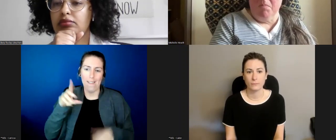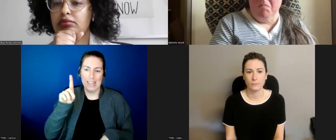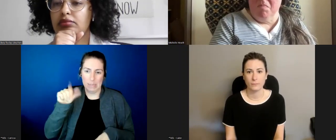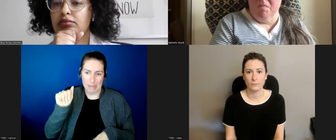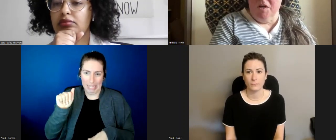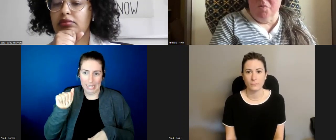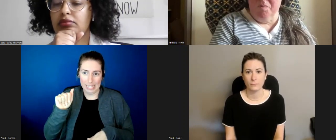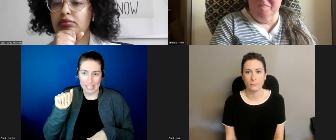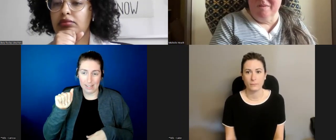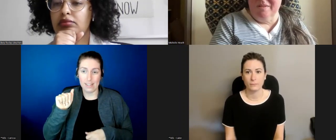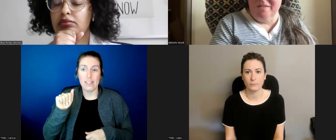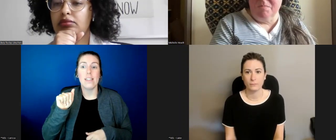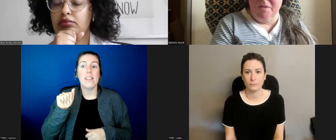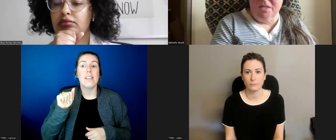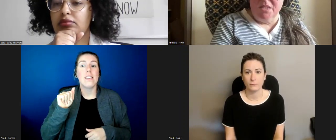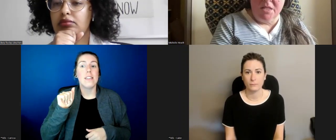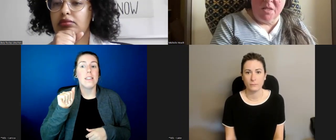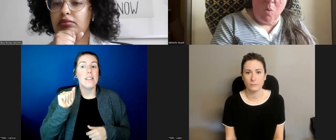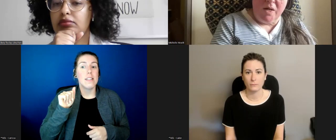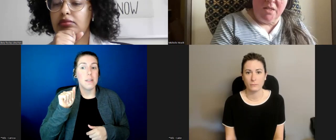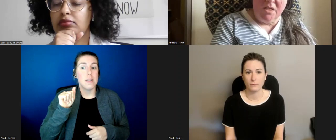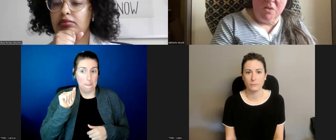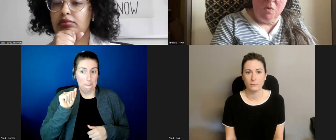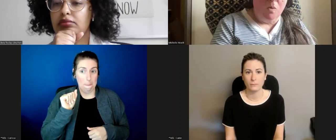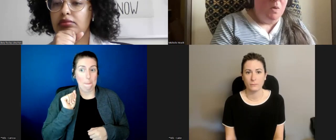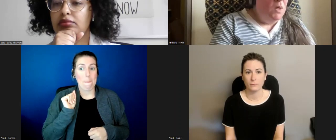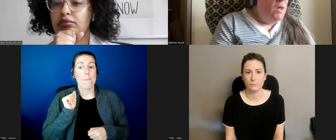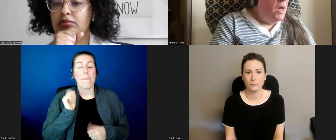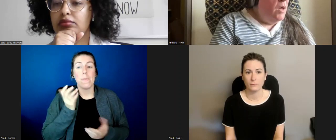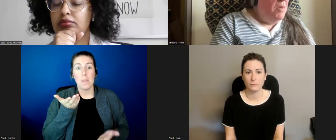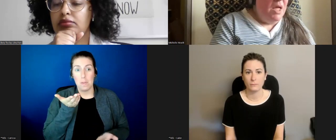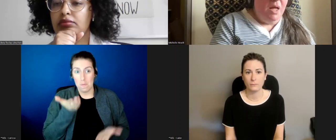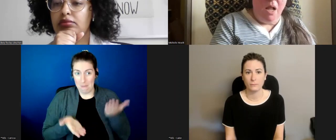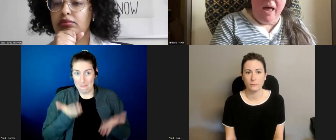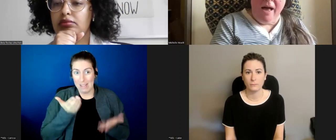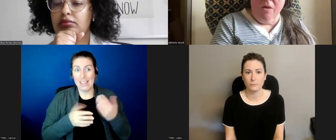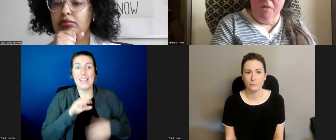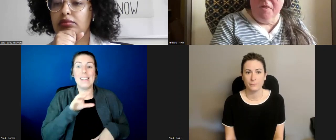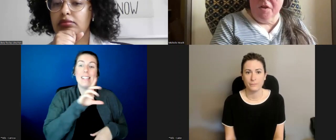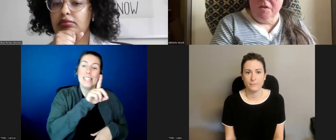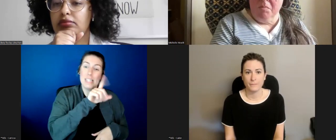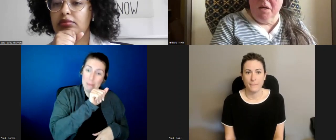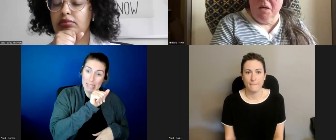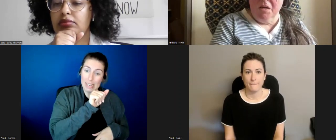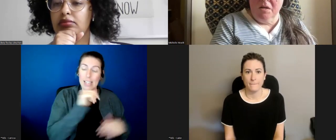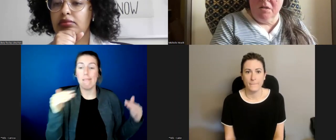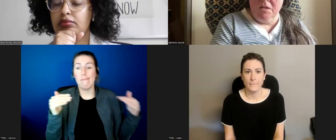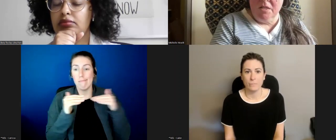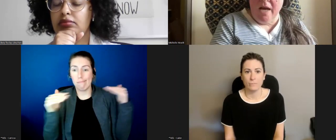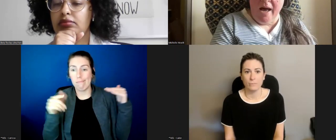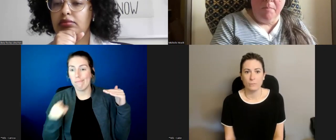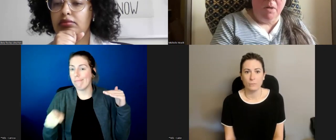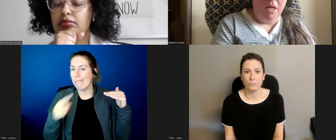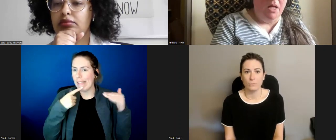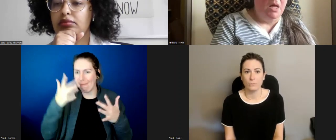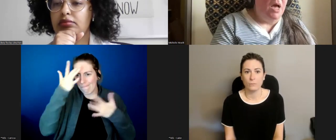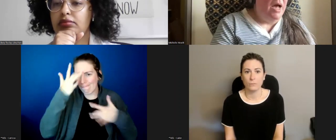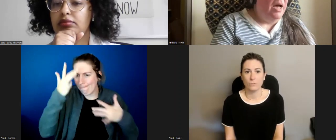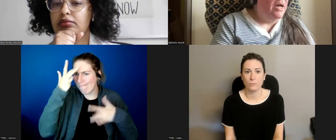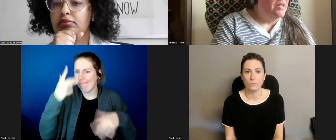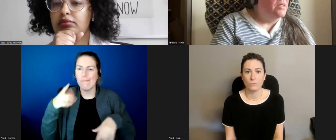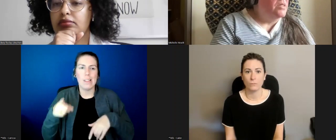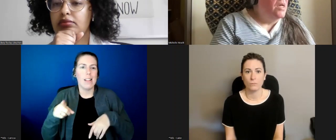that maybe, disability is equated to ill health and being